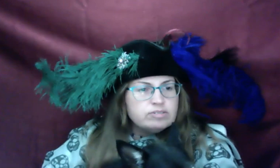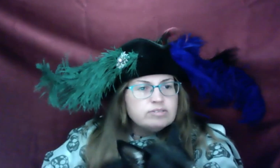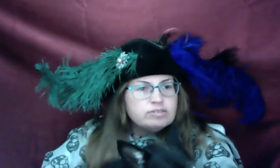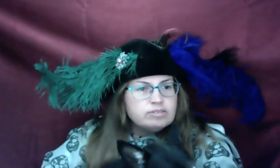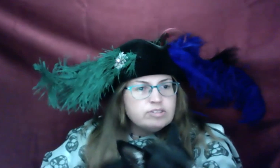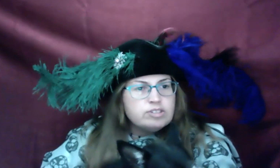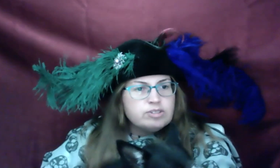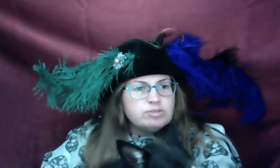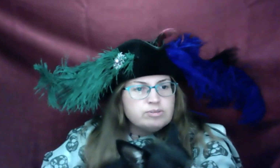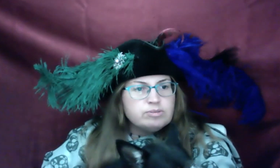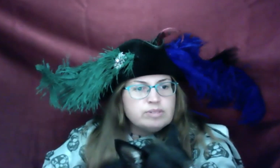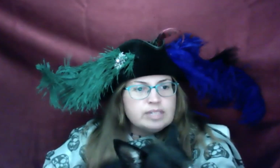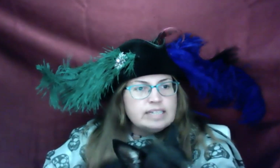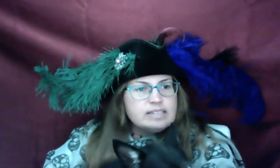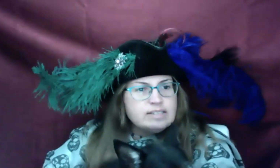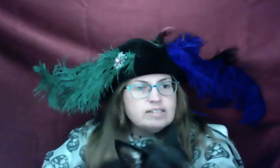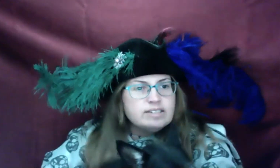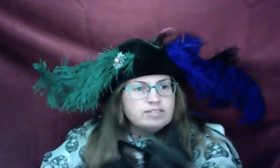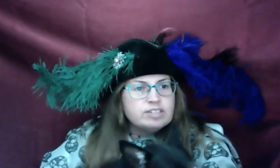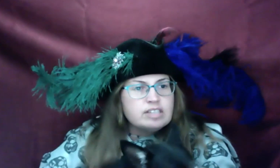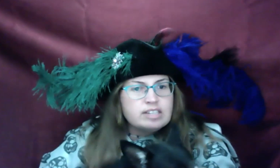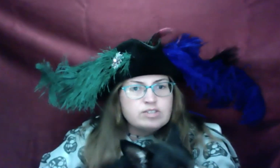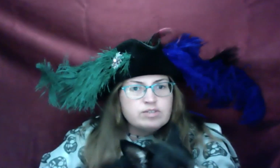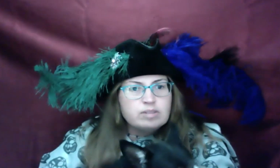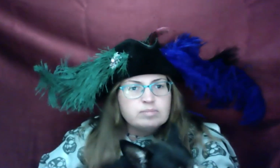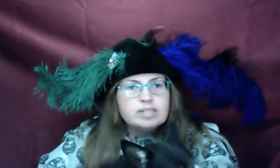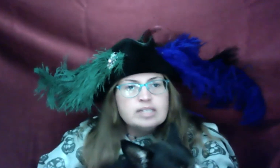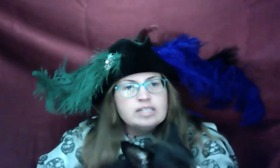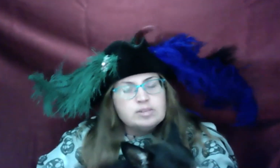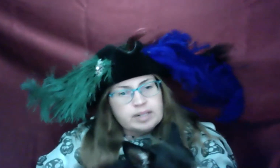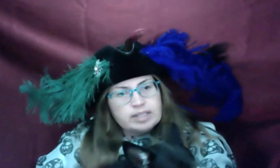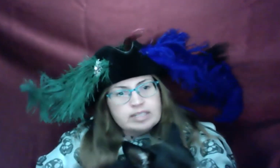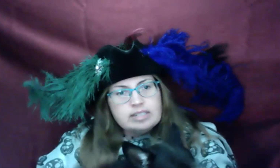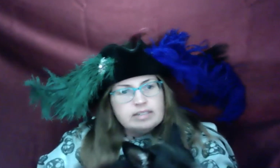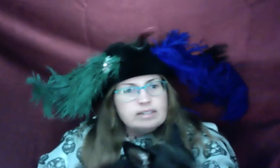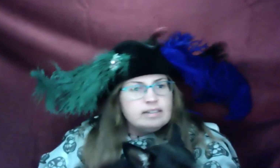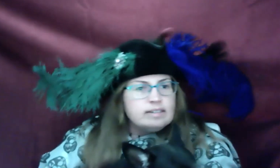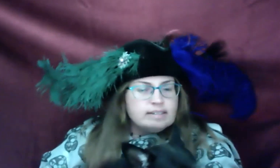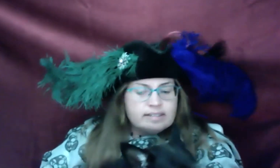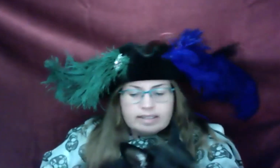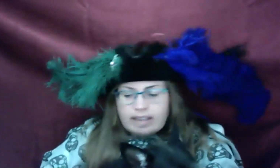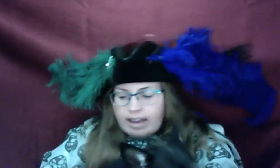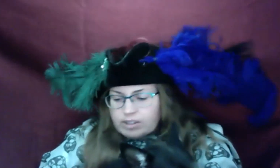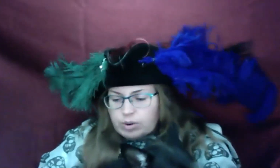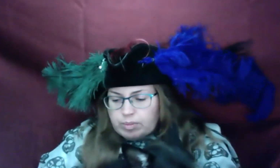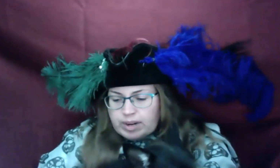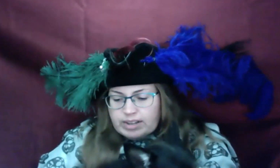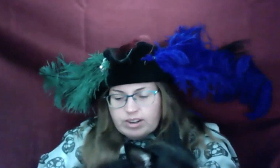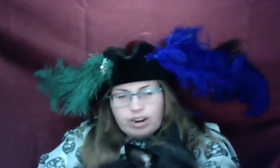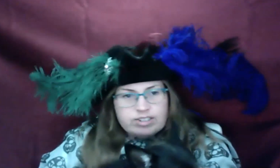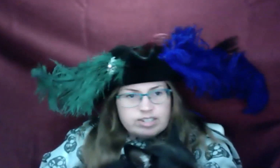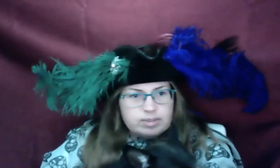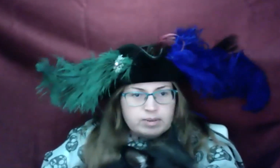vessel to get different things from spirit. I have